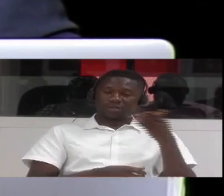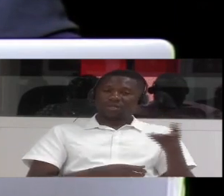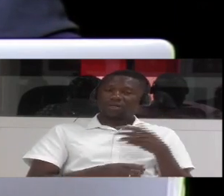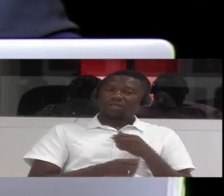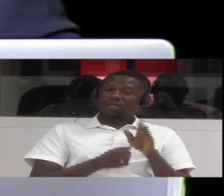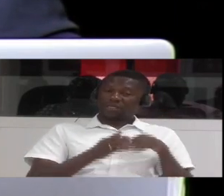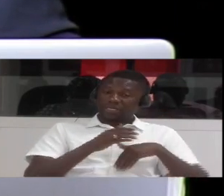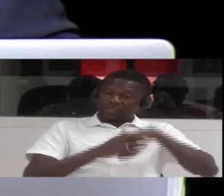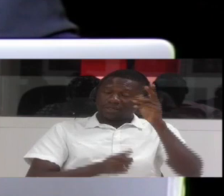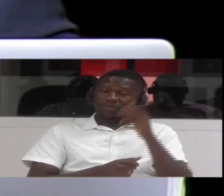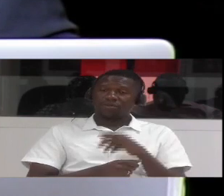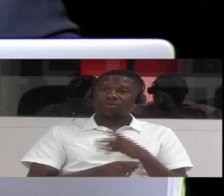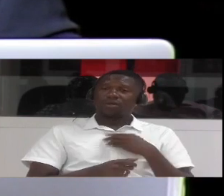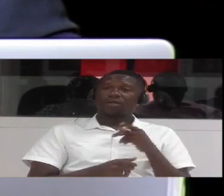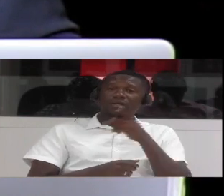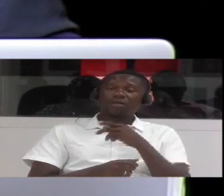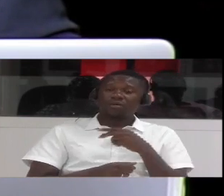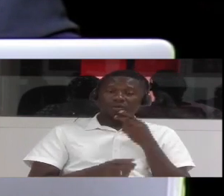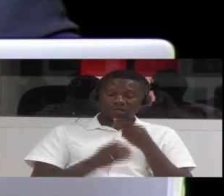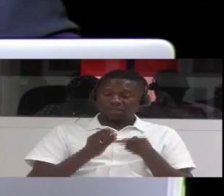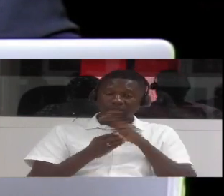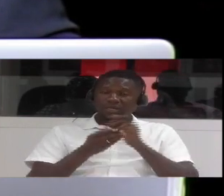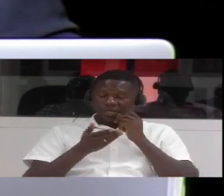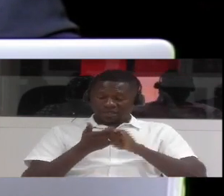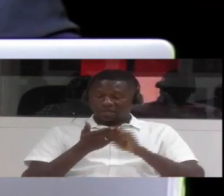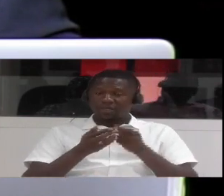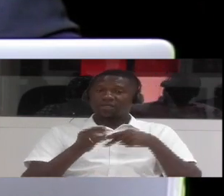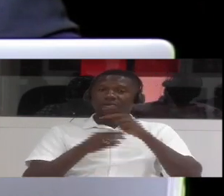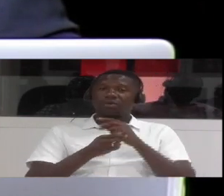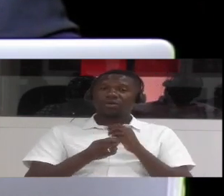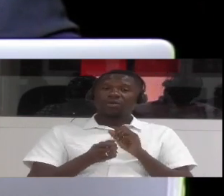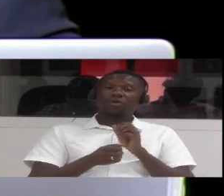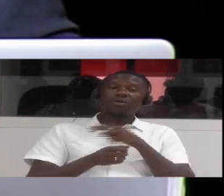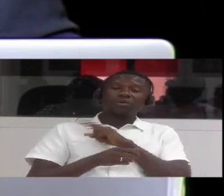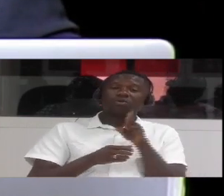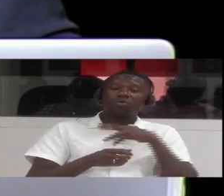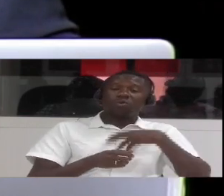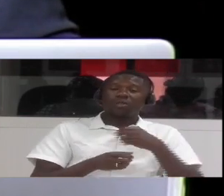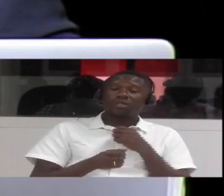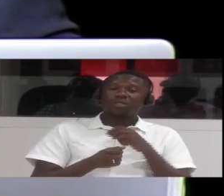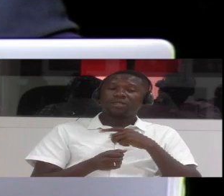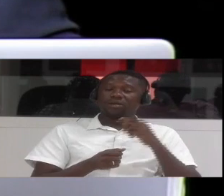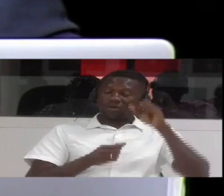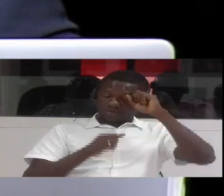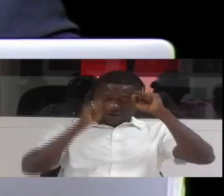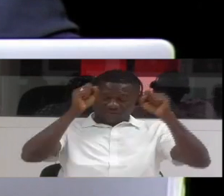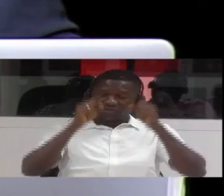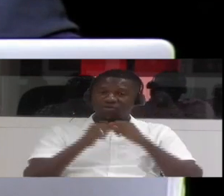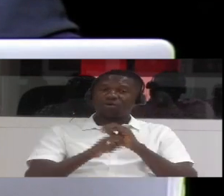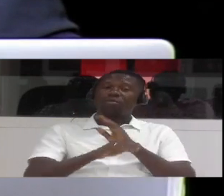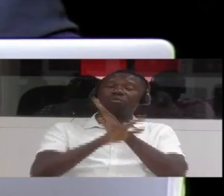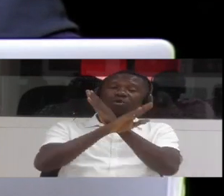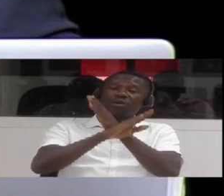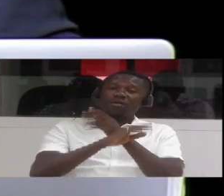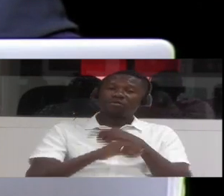by civil society organizations condemning the government's blocking of a freedom of expression forum to be held in the